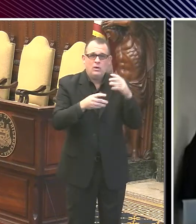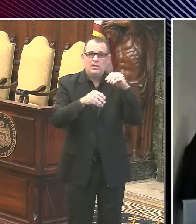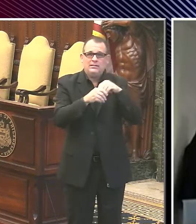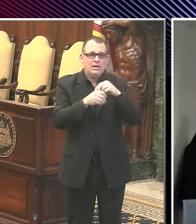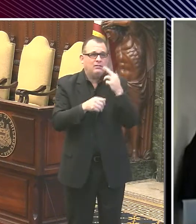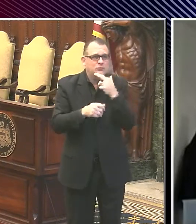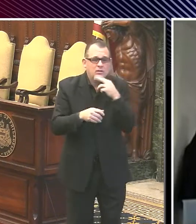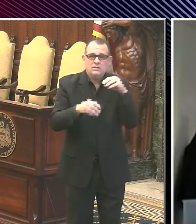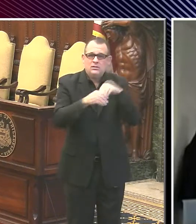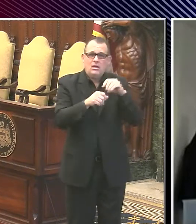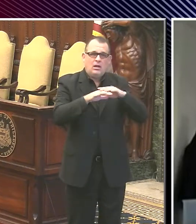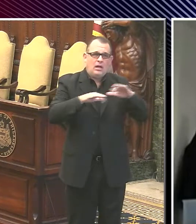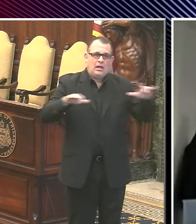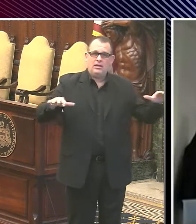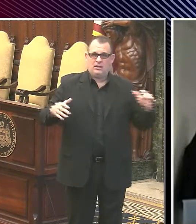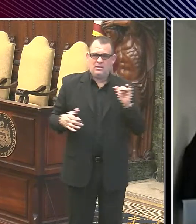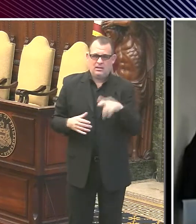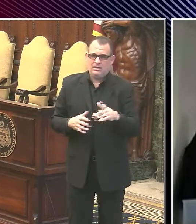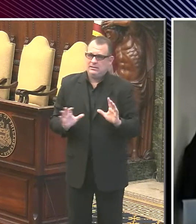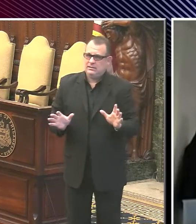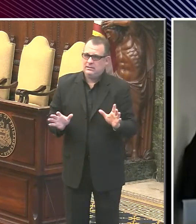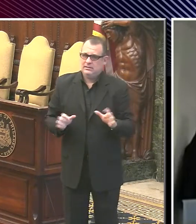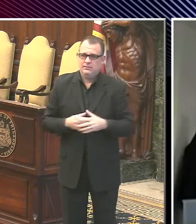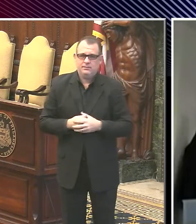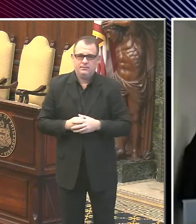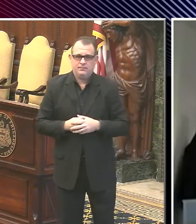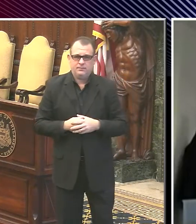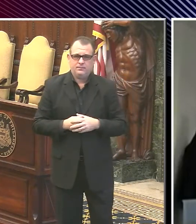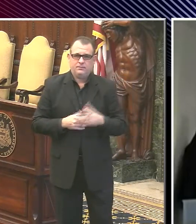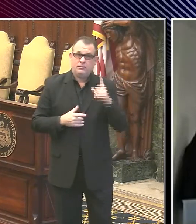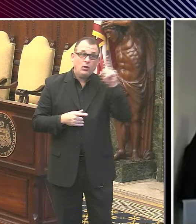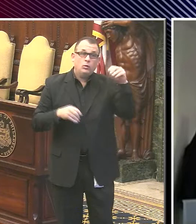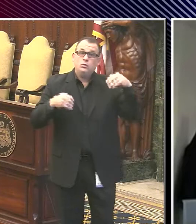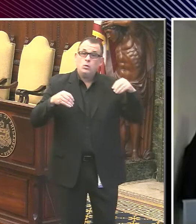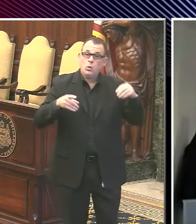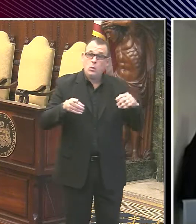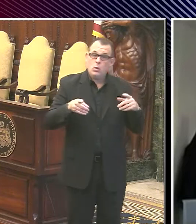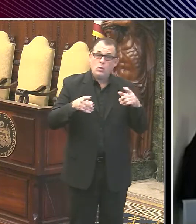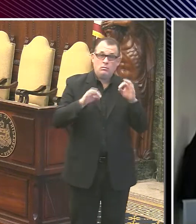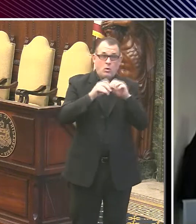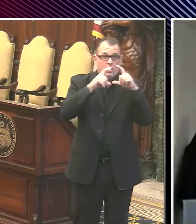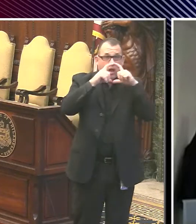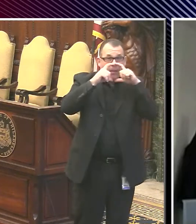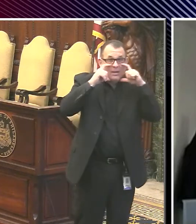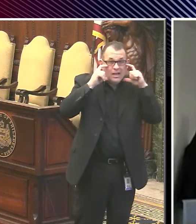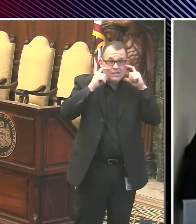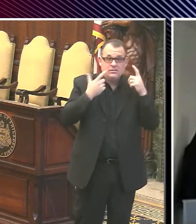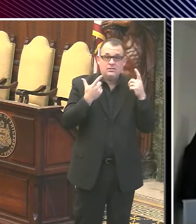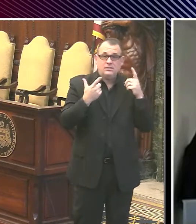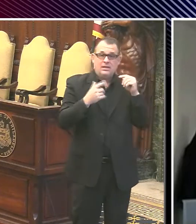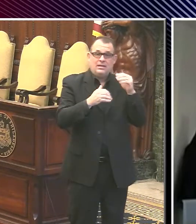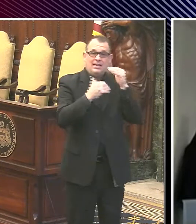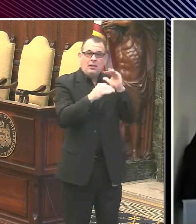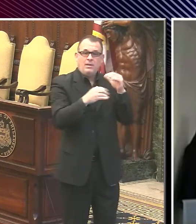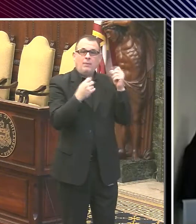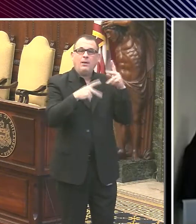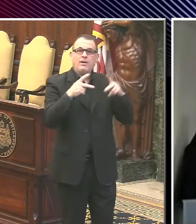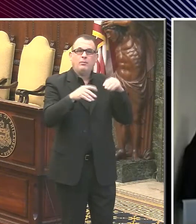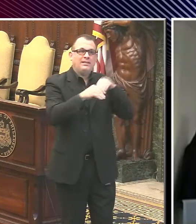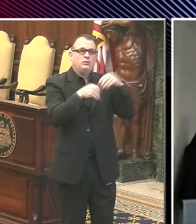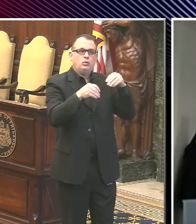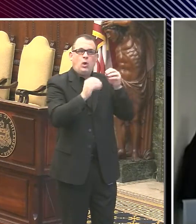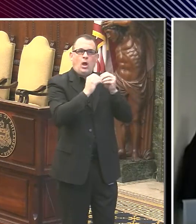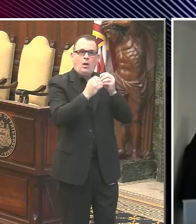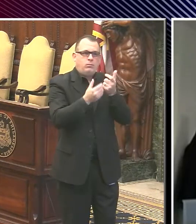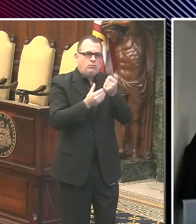or libraries. And for retail stores, people are required to wear masks, and there's a limit on the number of people in the store of no more than 5